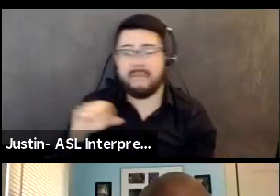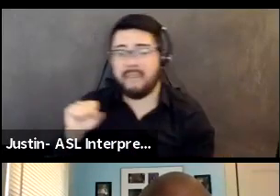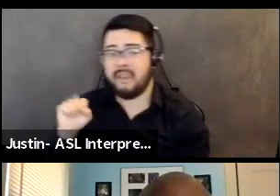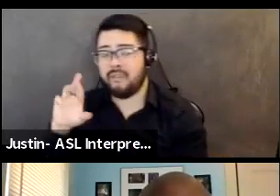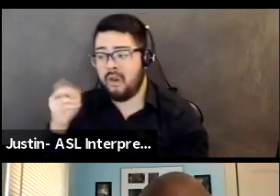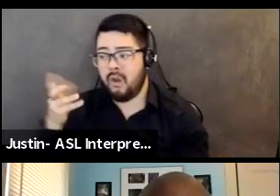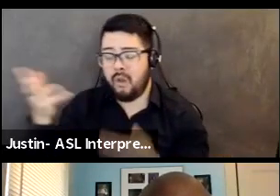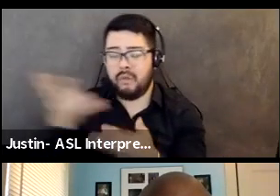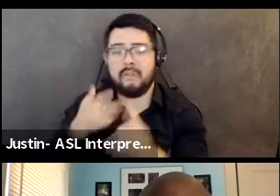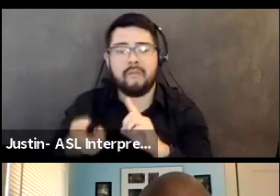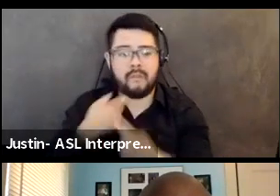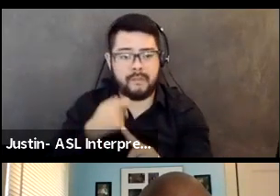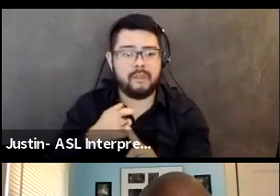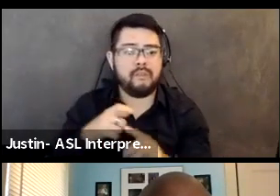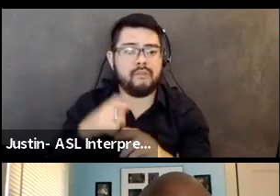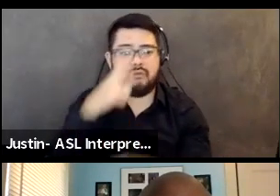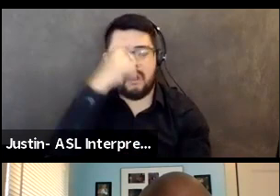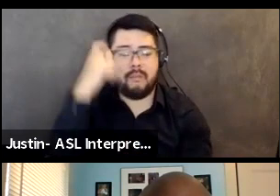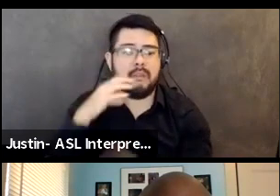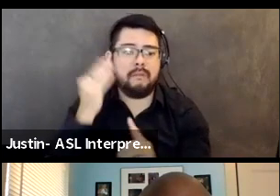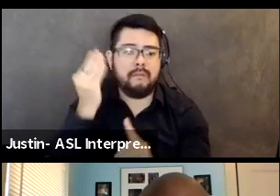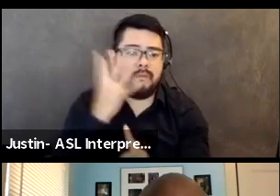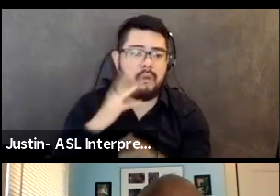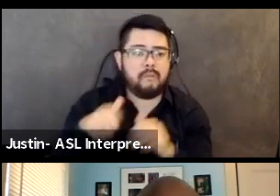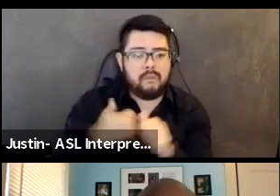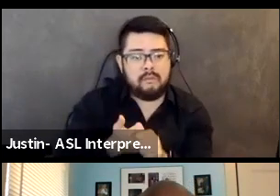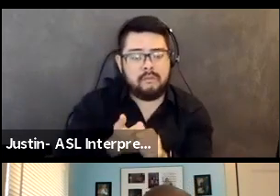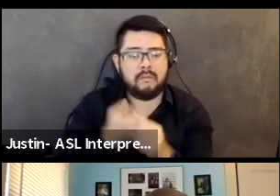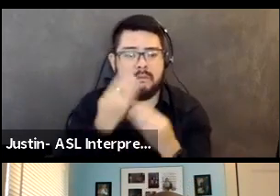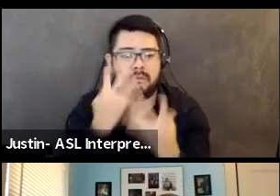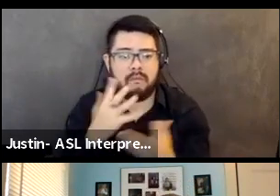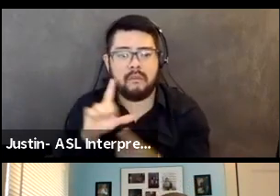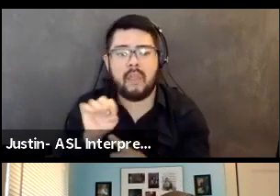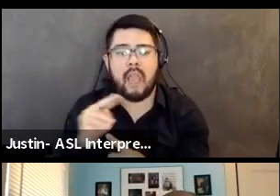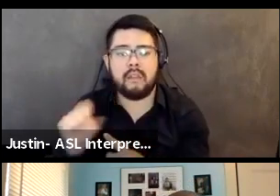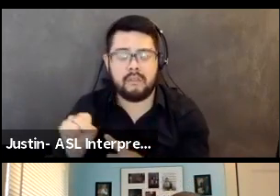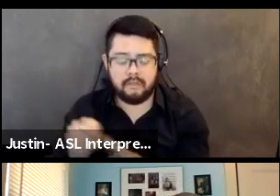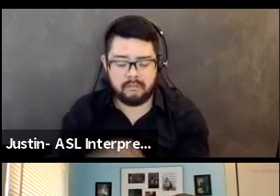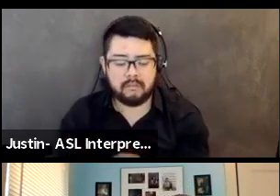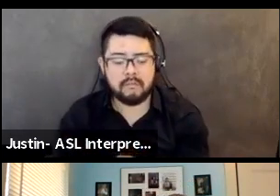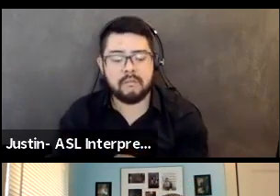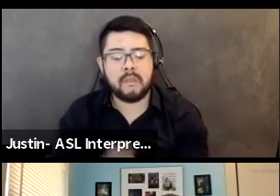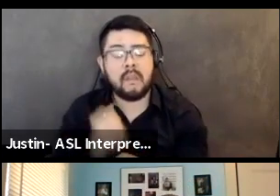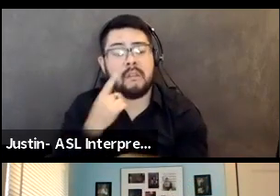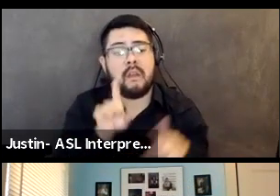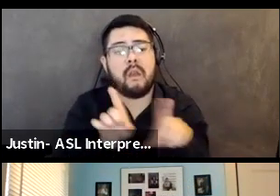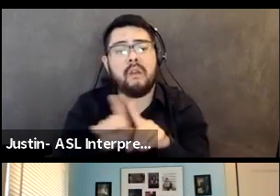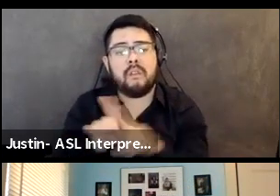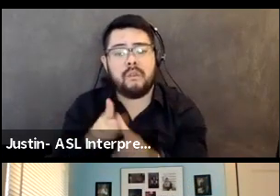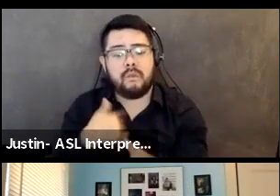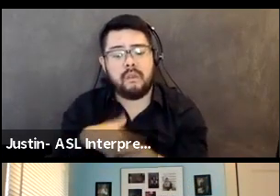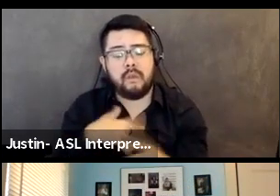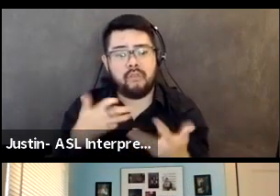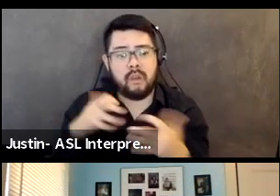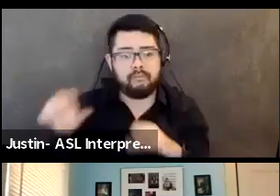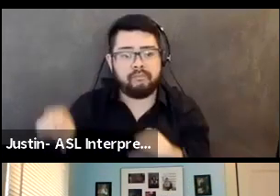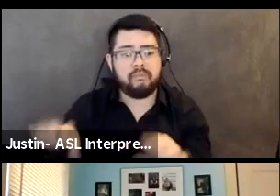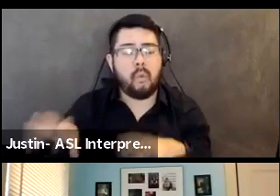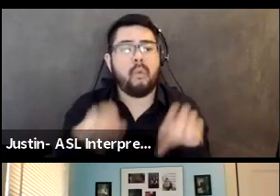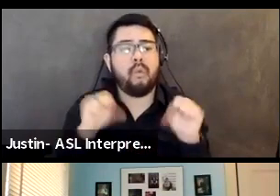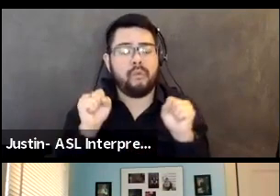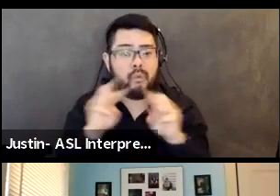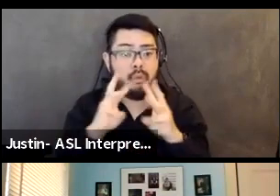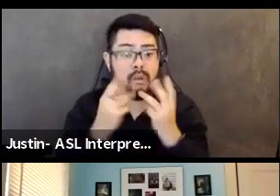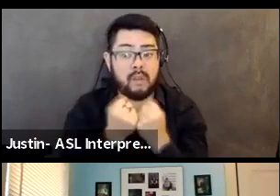from a trauma-informed lens we're looking to in addition to that training hold workshops with principals